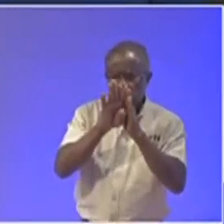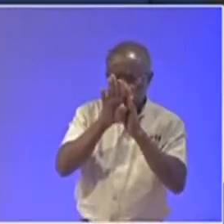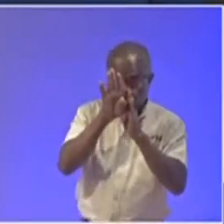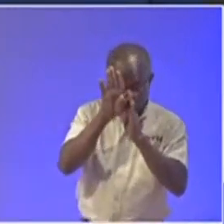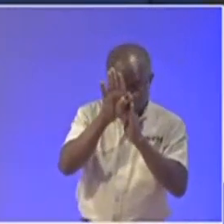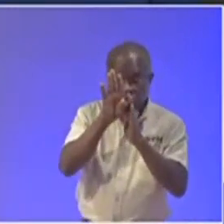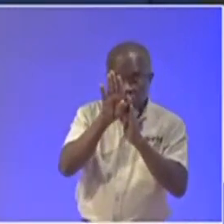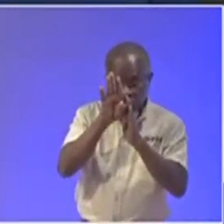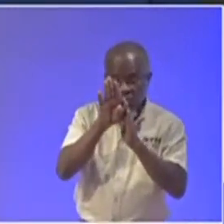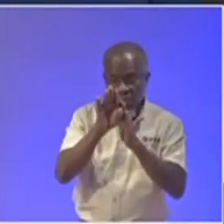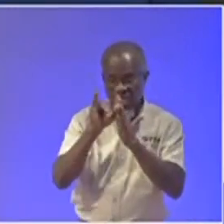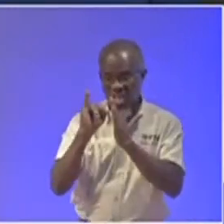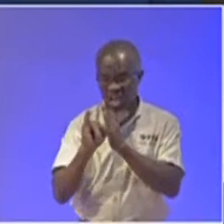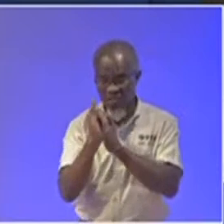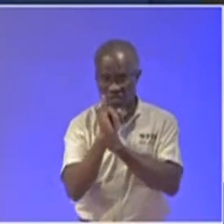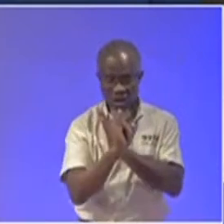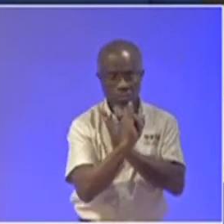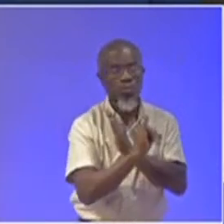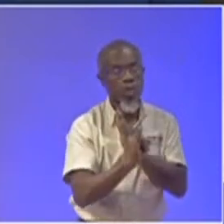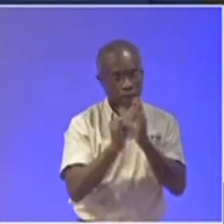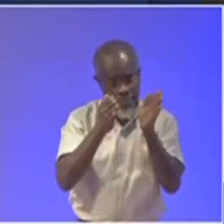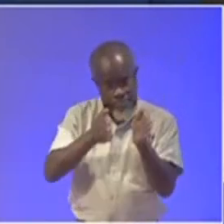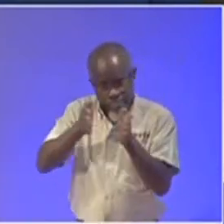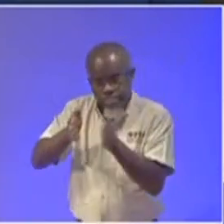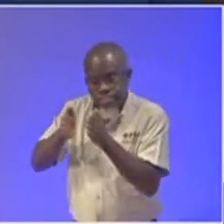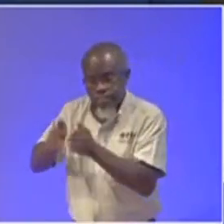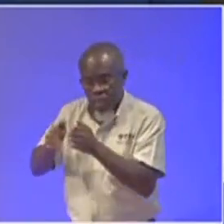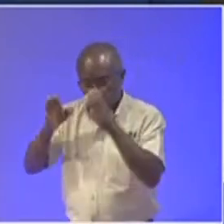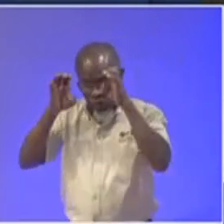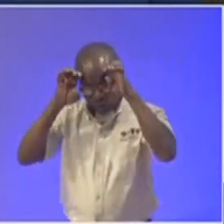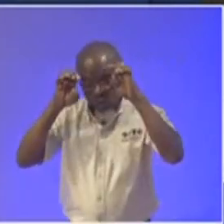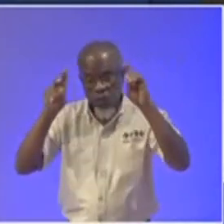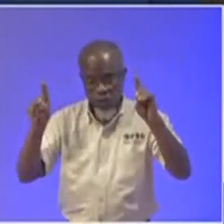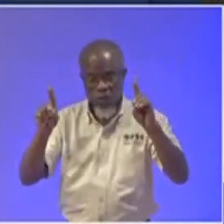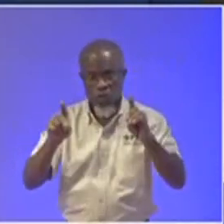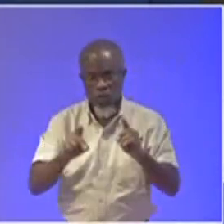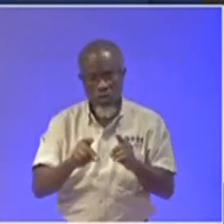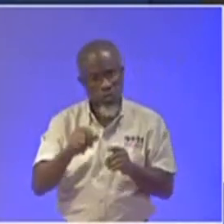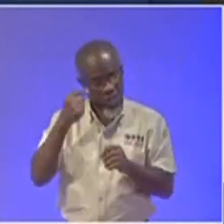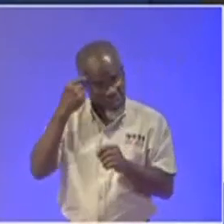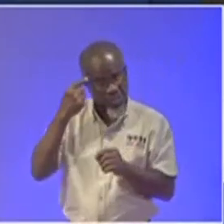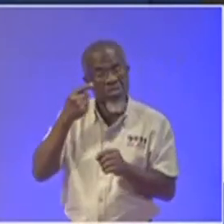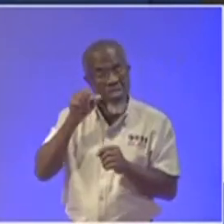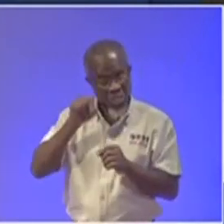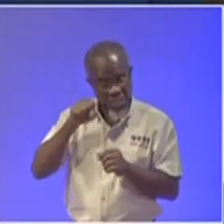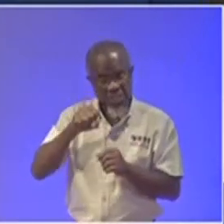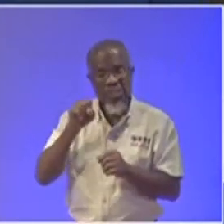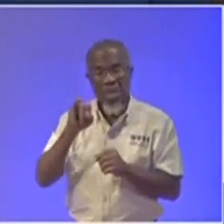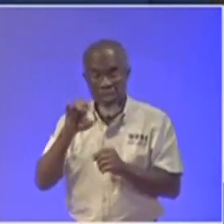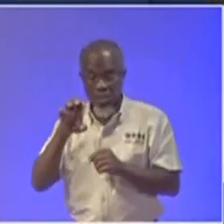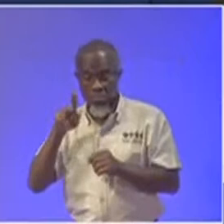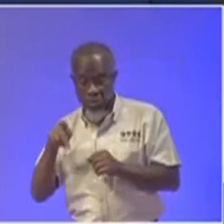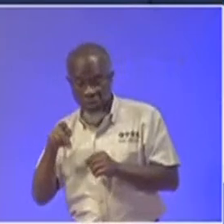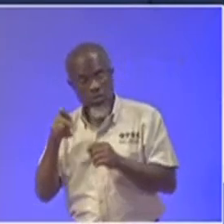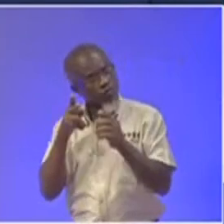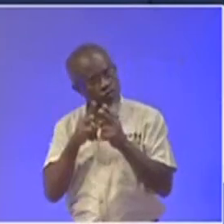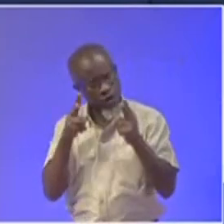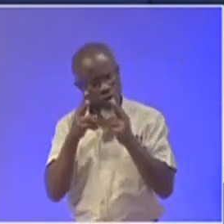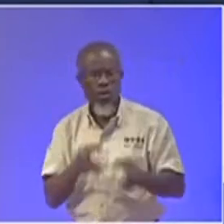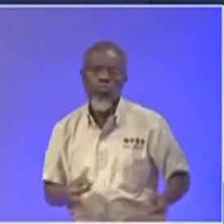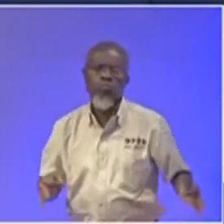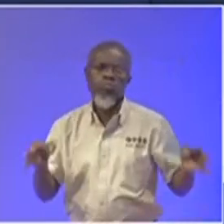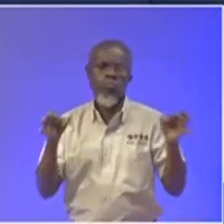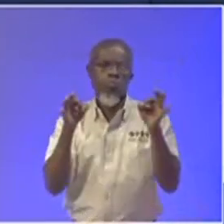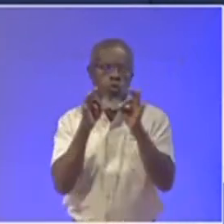towards implementing them. So I believe that IEPs are critical within these circumstances. I would